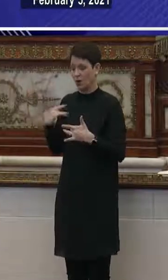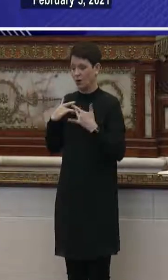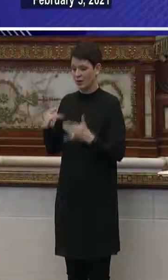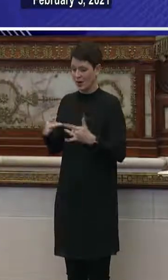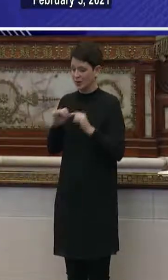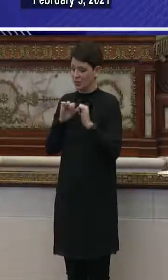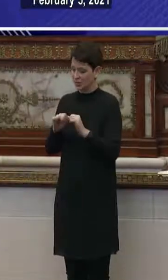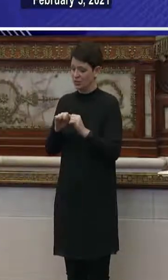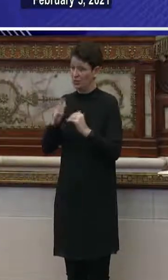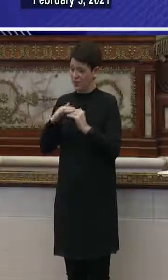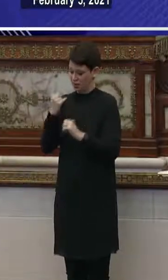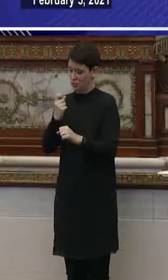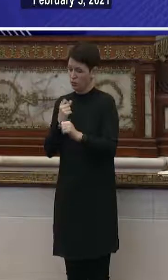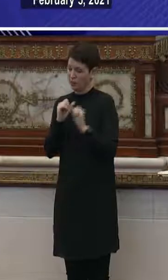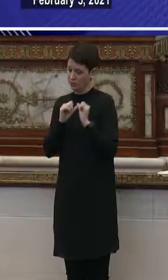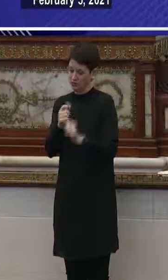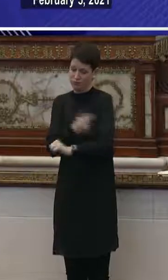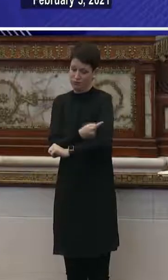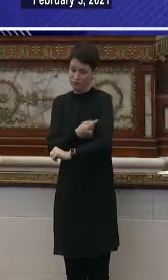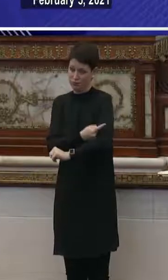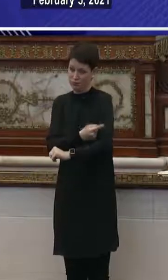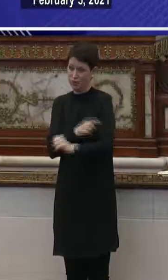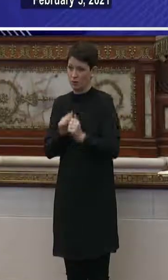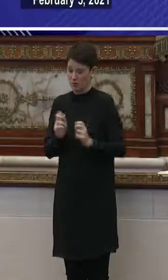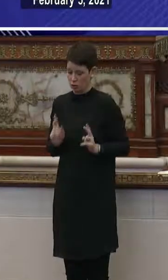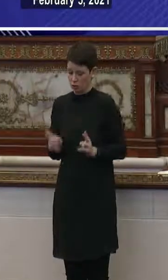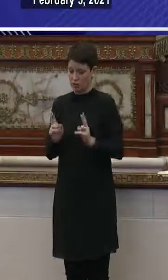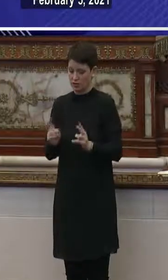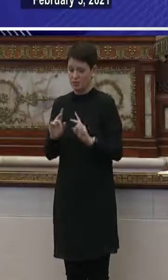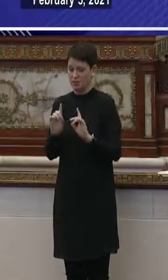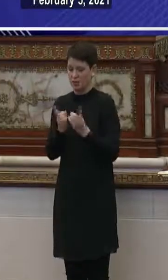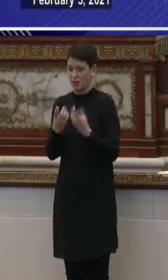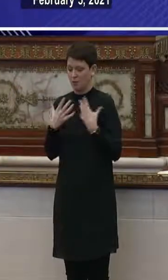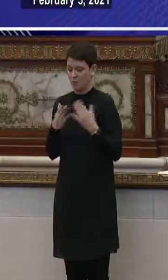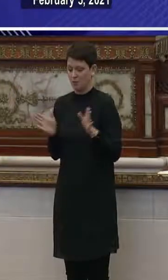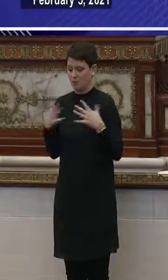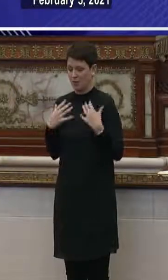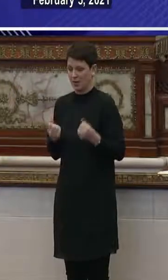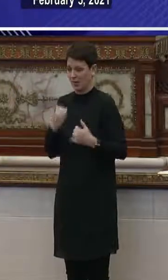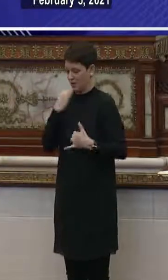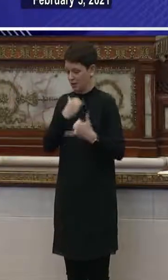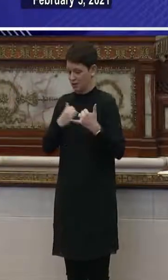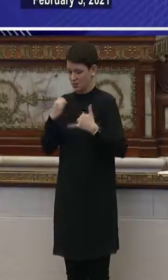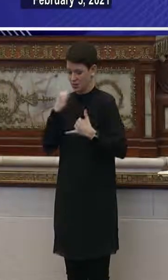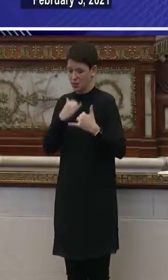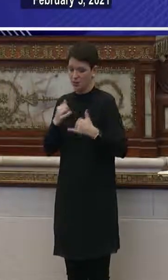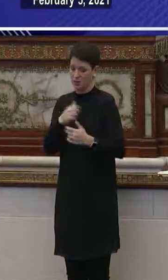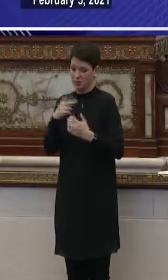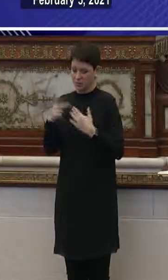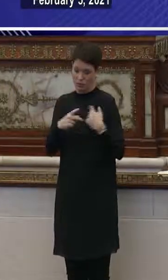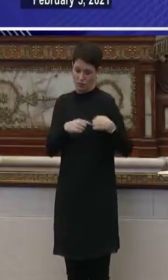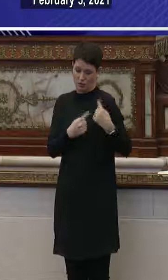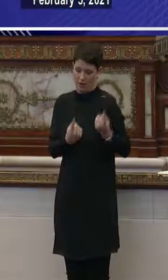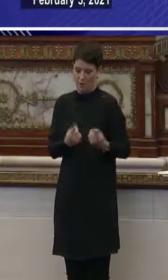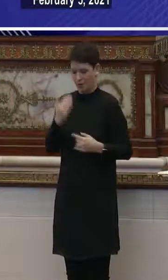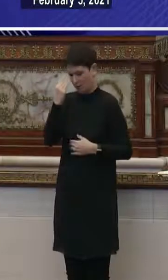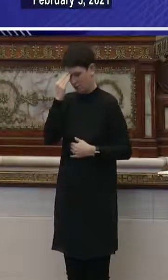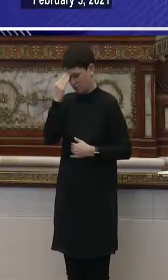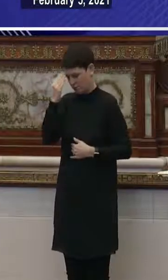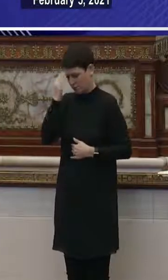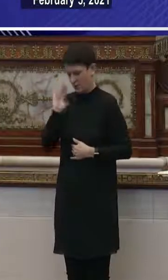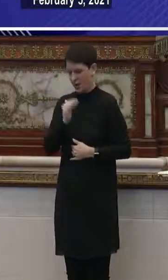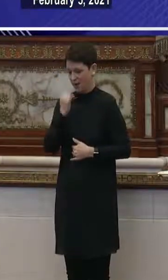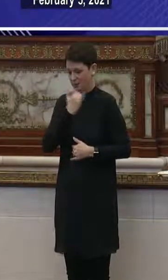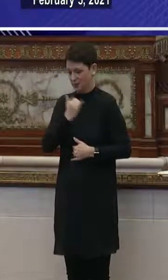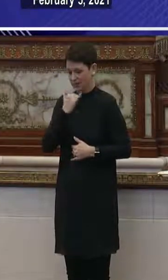for at least a year. With our urgency, the Department of Public Health has made missteps in this vaccination initiative. I acknowledge these missteps and